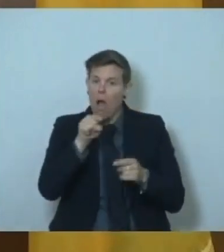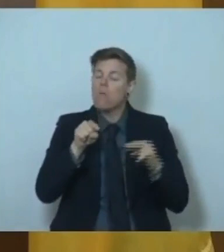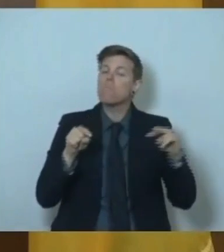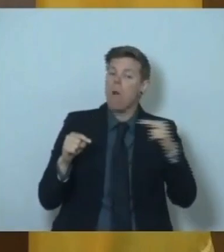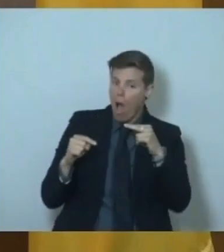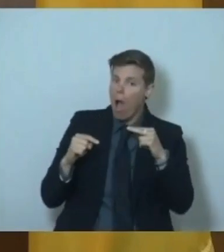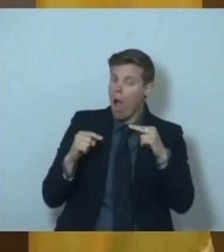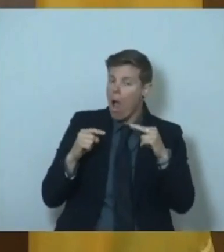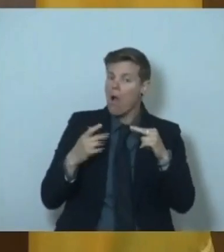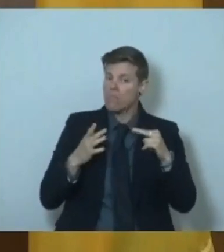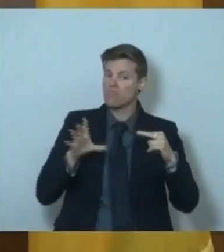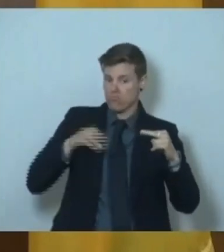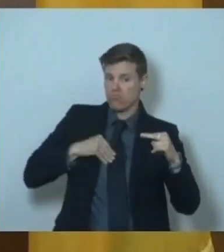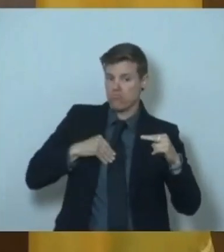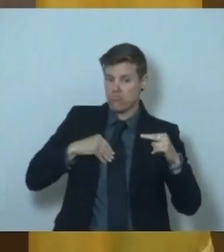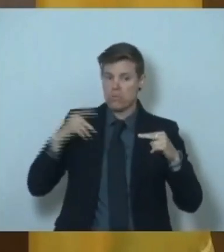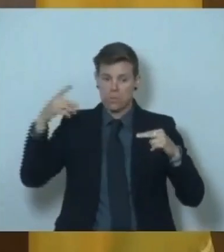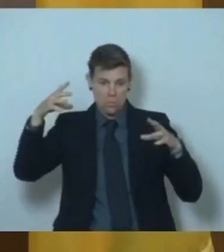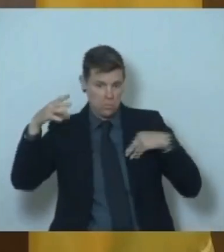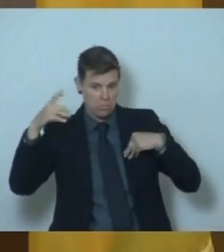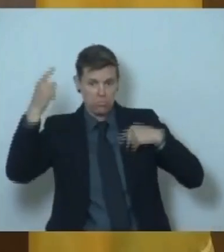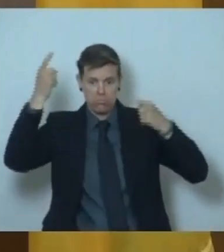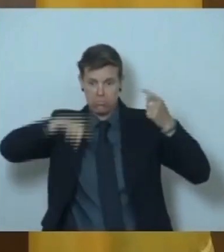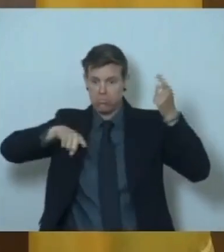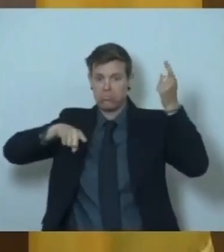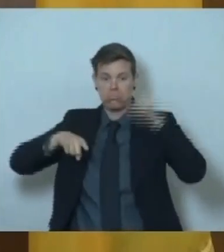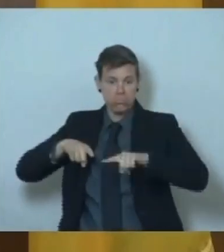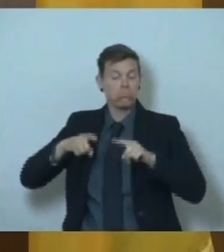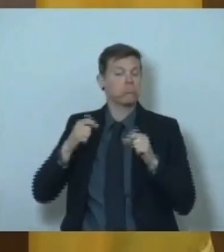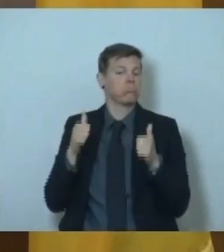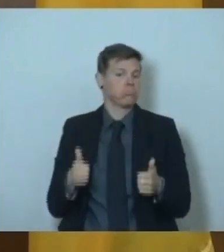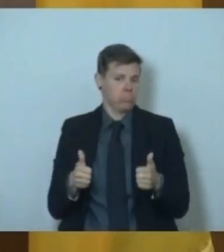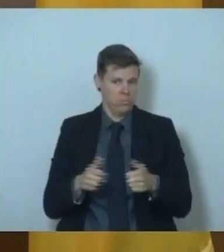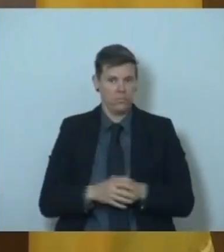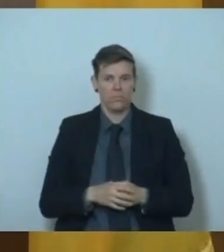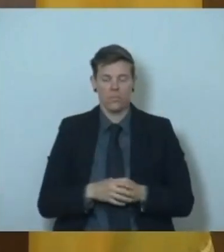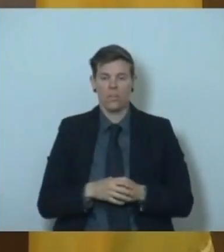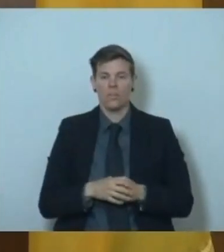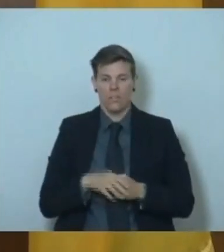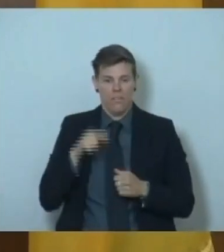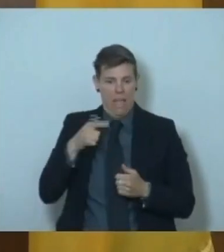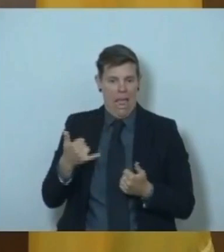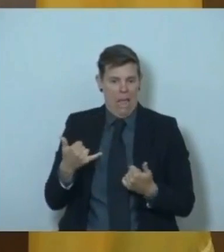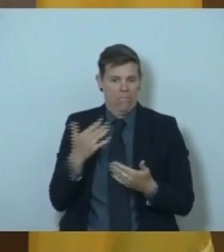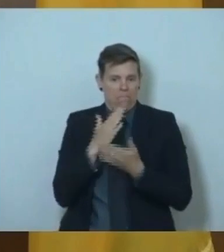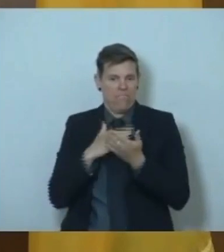what's in Phase 1B, slated for June 1st, and